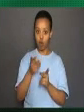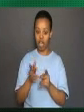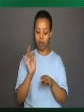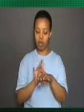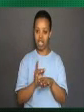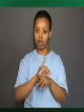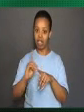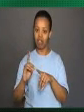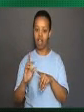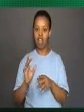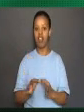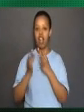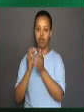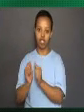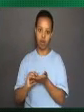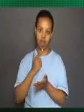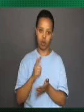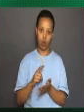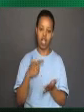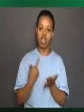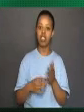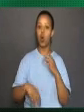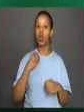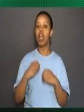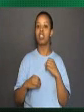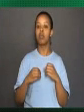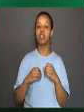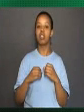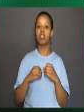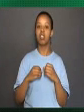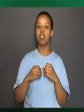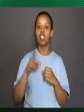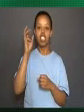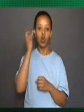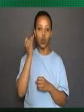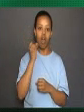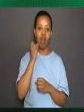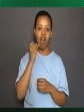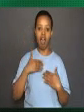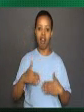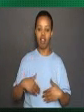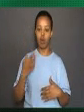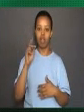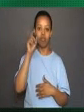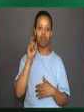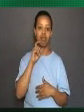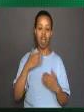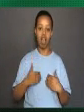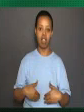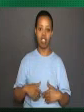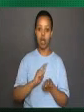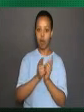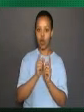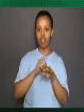to infection. Organisms infecting sex organs are passed on through sexual